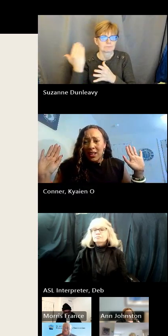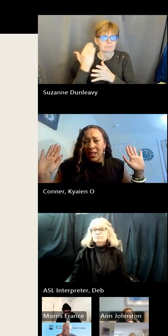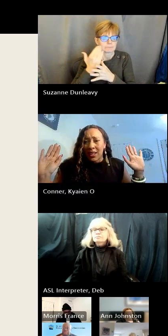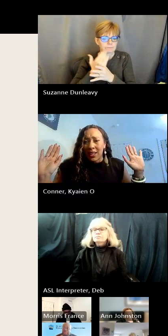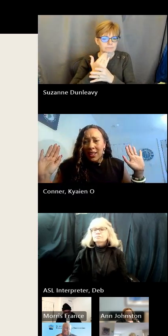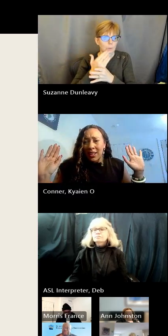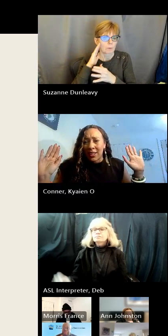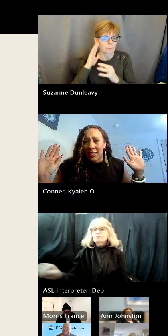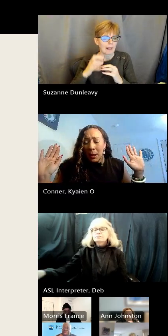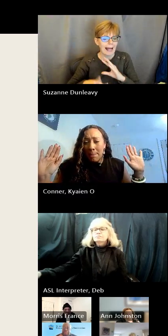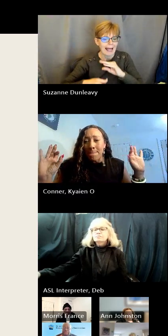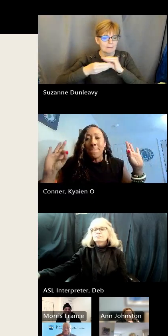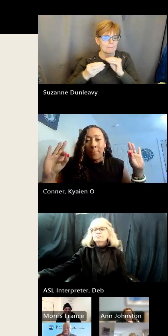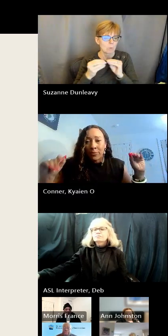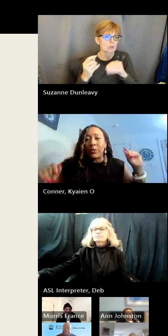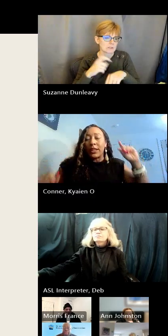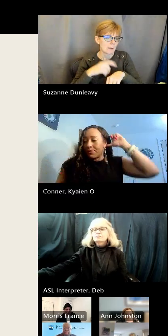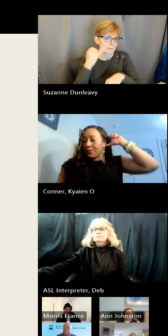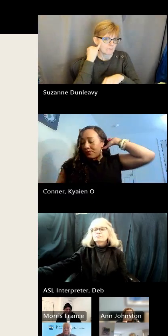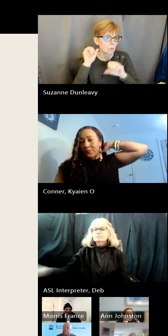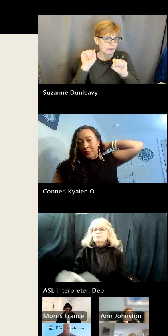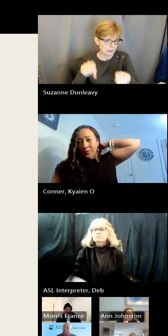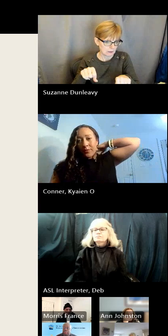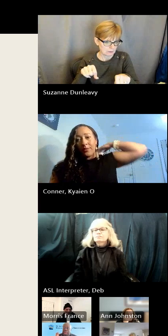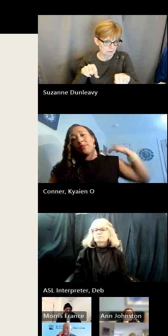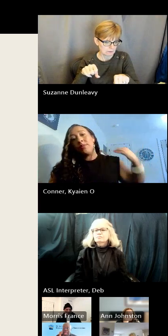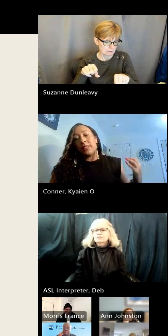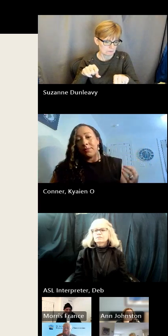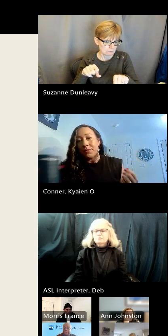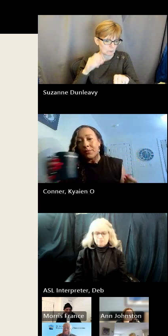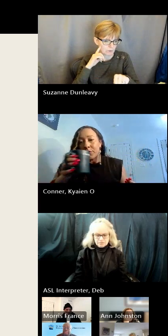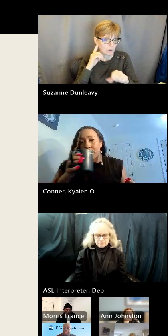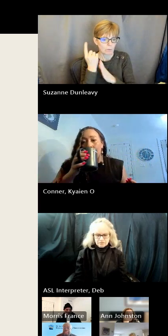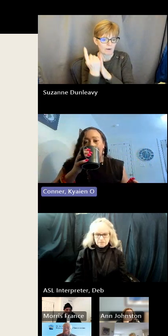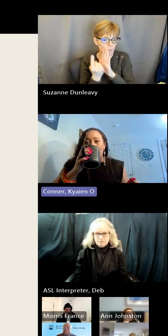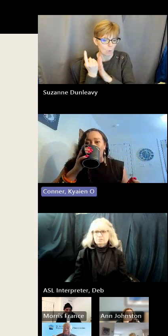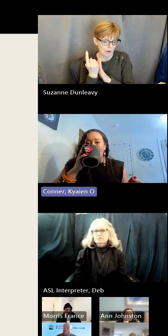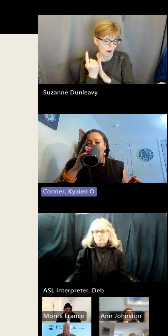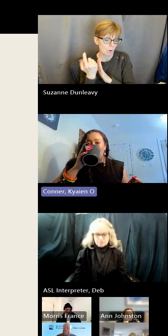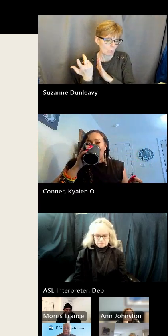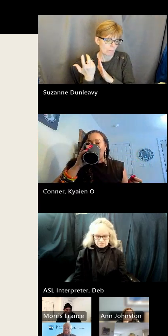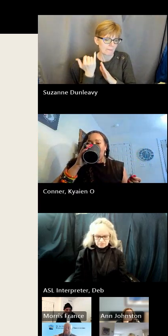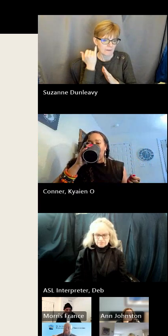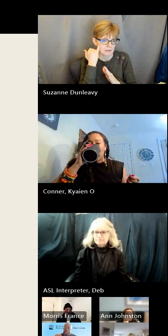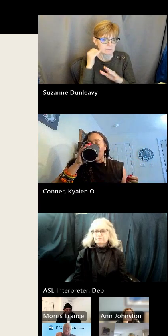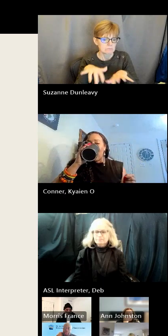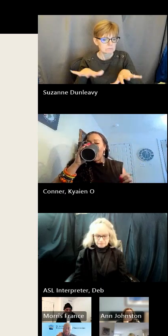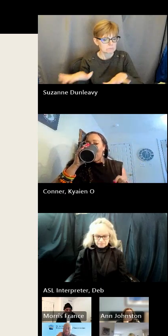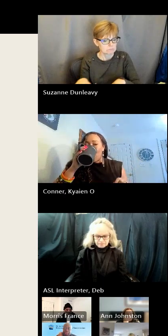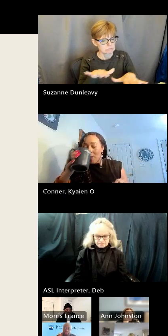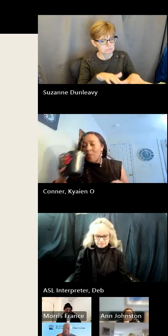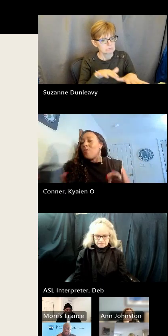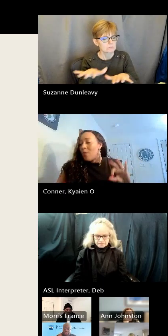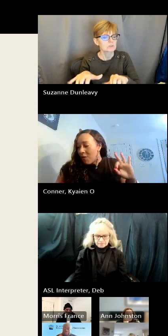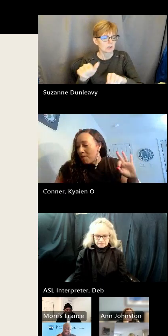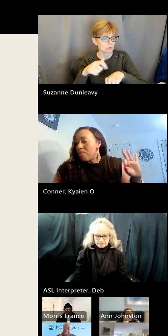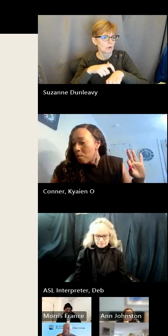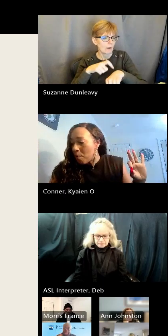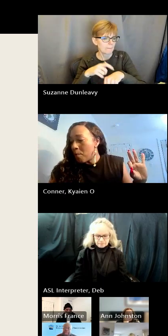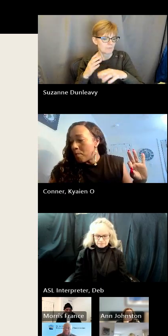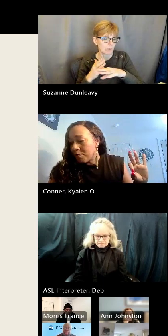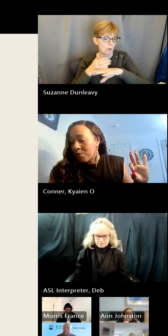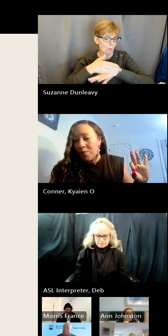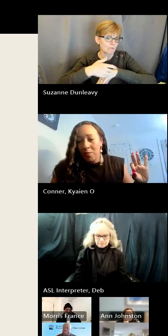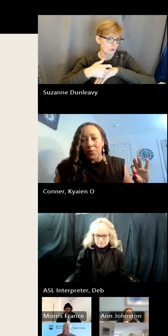build in some additional time if we can. We know that we go for 1 hour, but Okay. take your time. And if we go over, for those who can